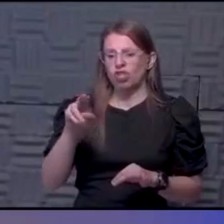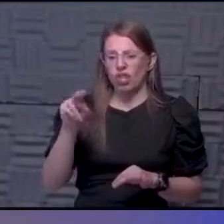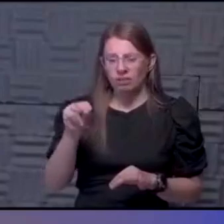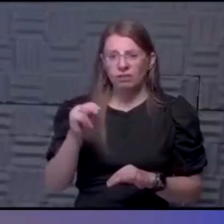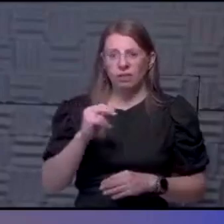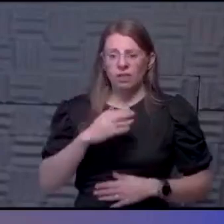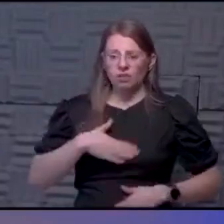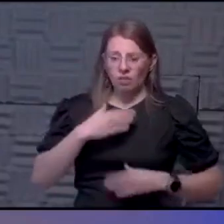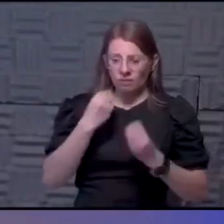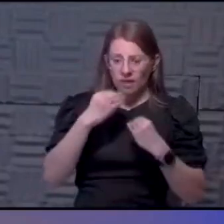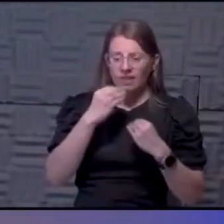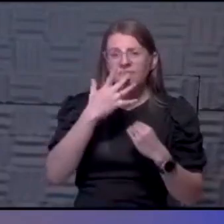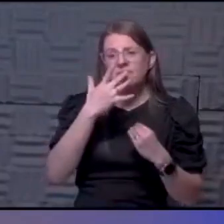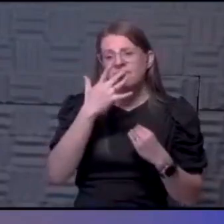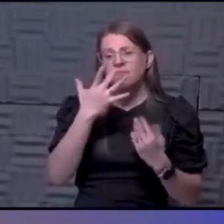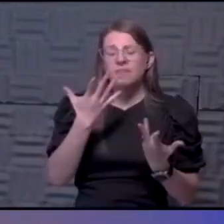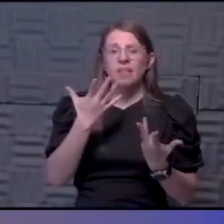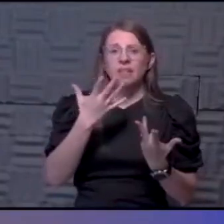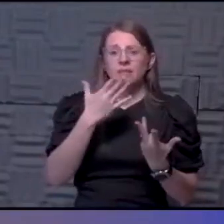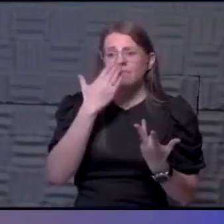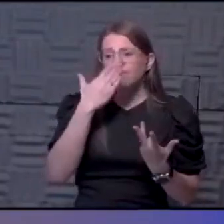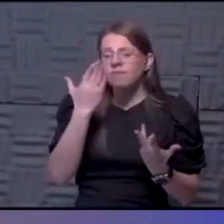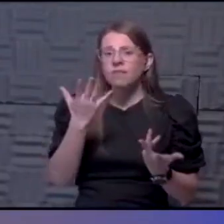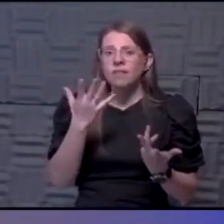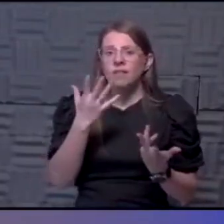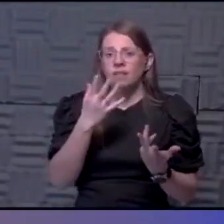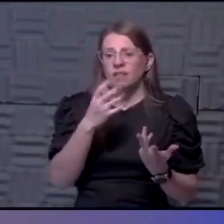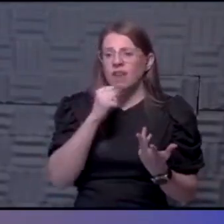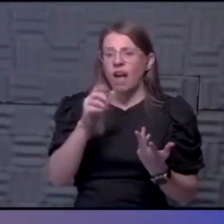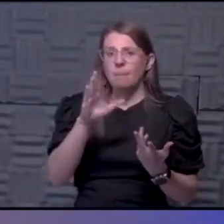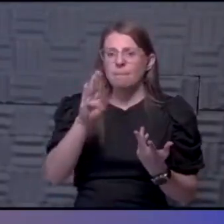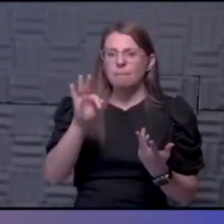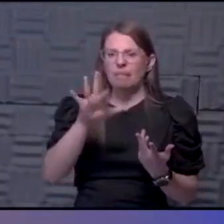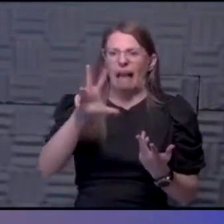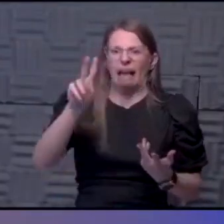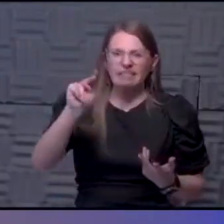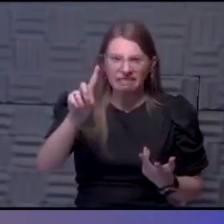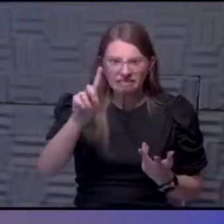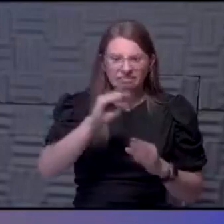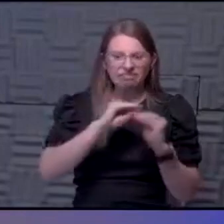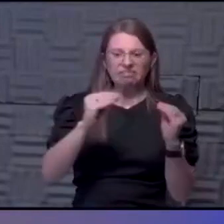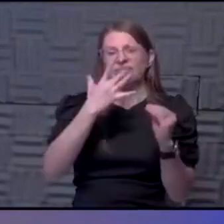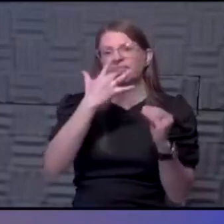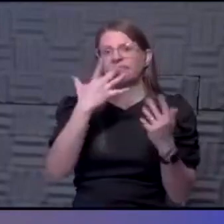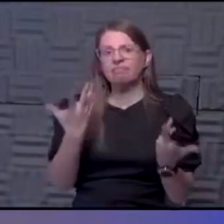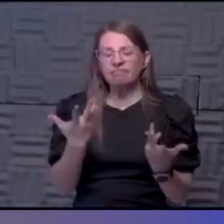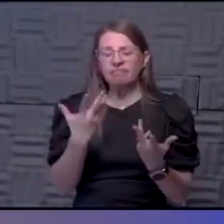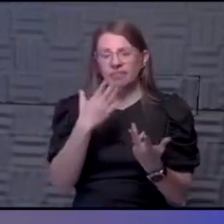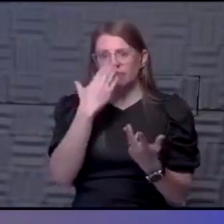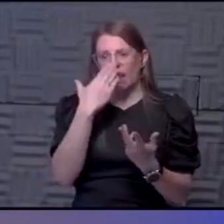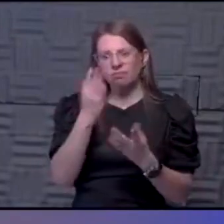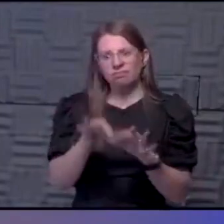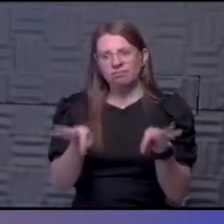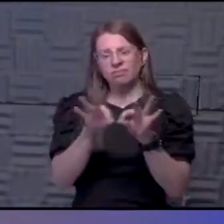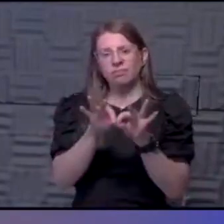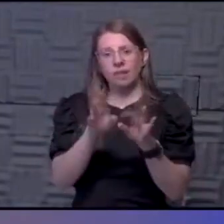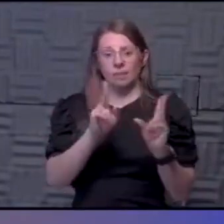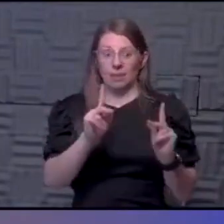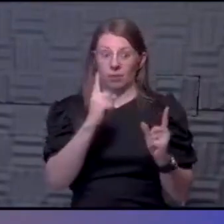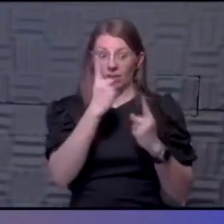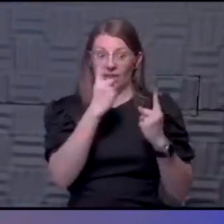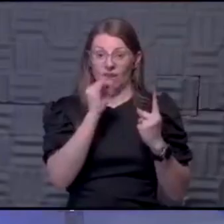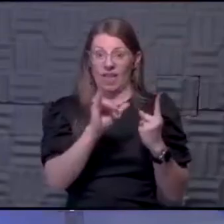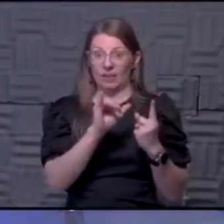you're eating, perceiving flavor in food instead of everything being bland. So I think those are the types of things that folks should be considering as